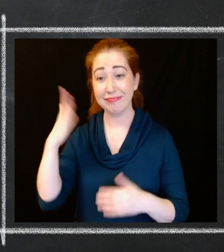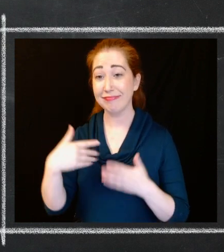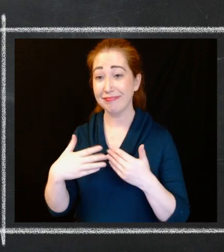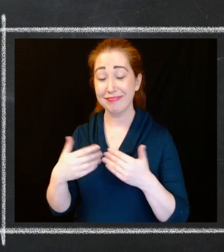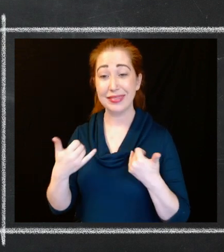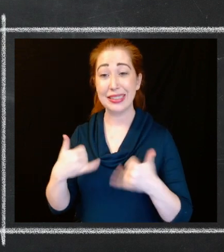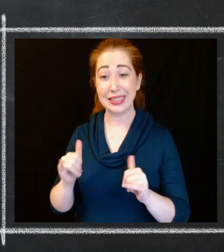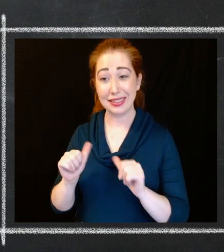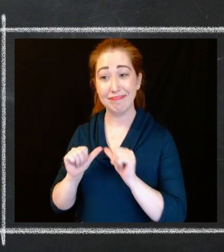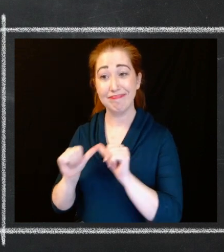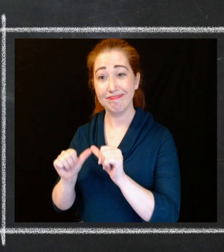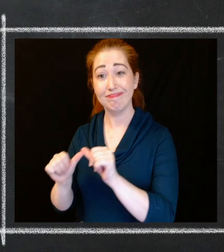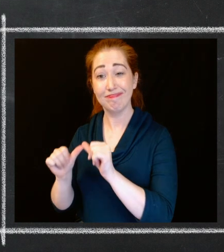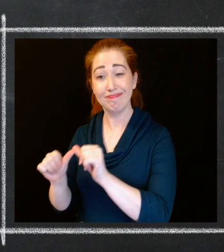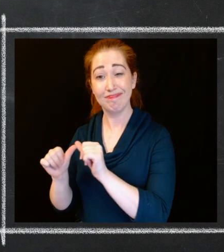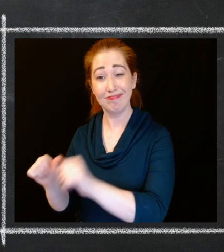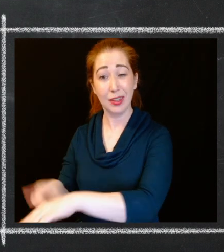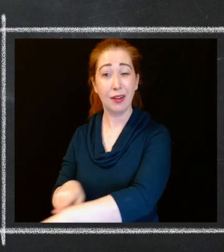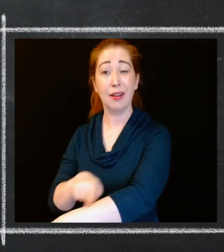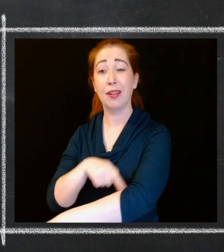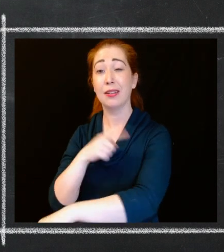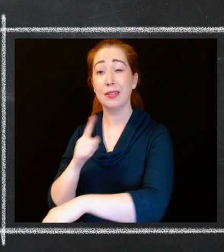stroke.